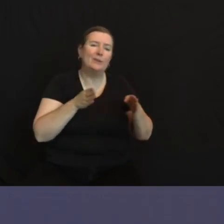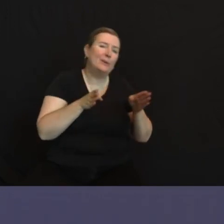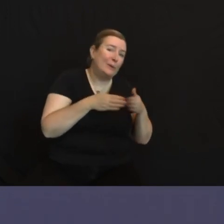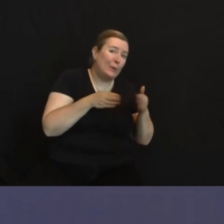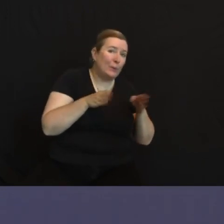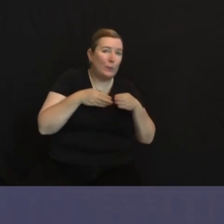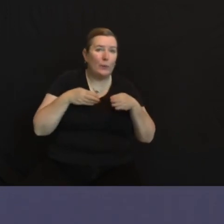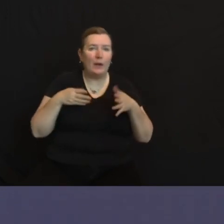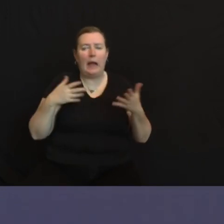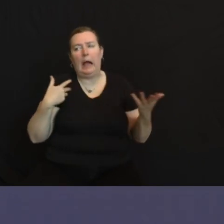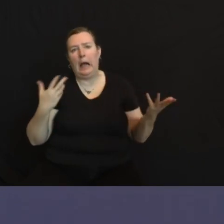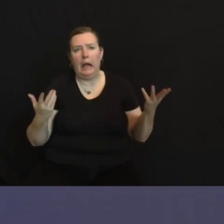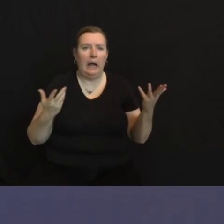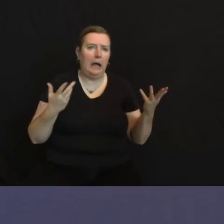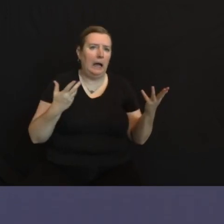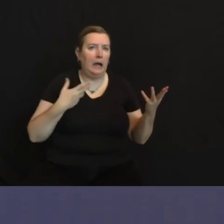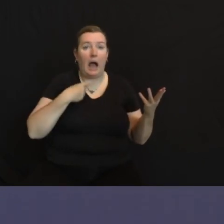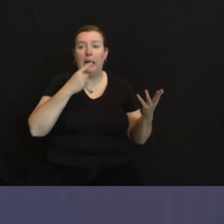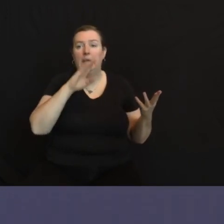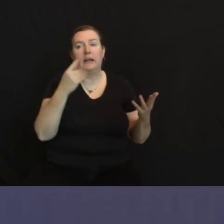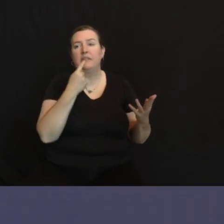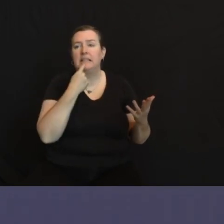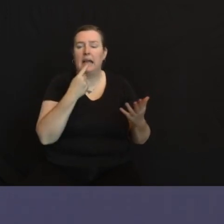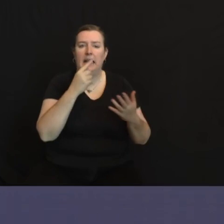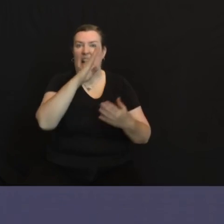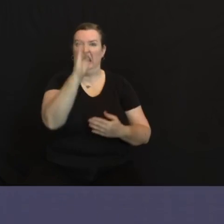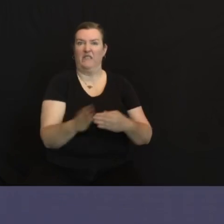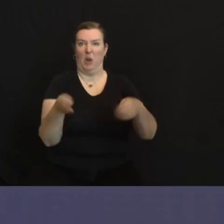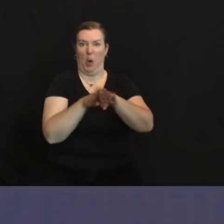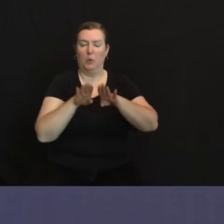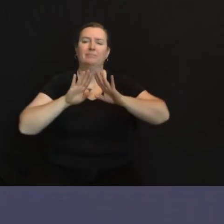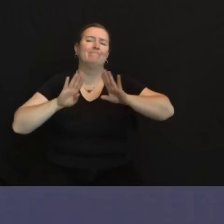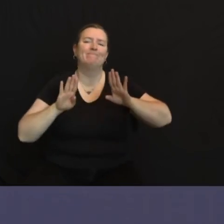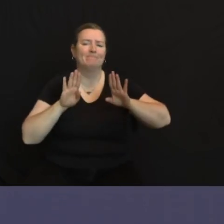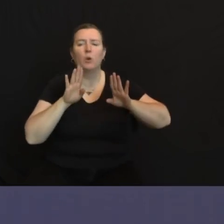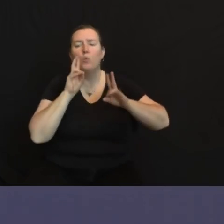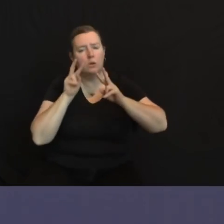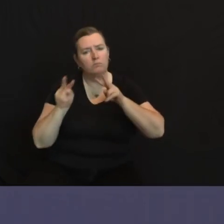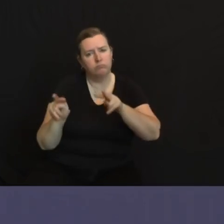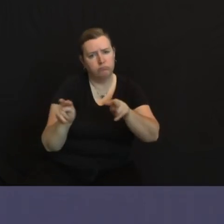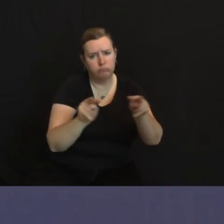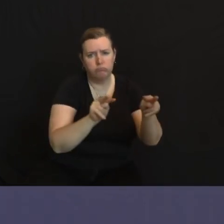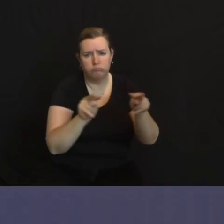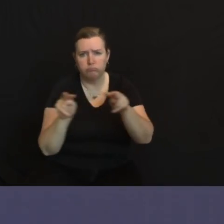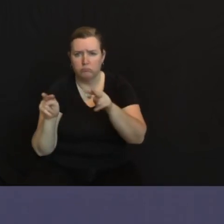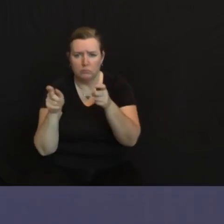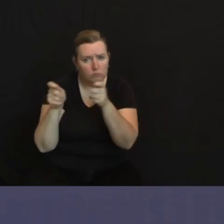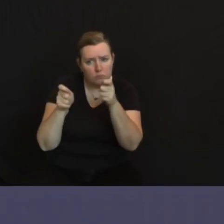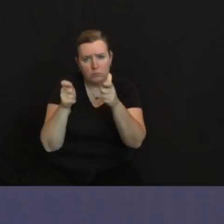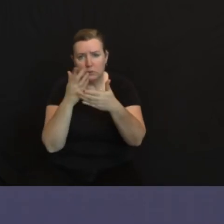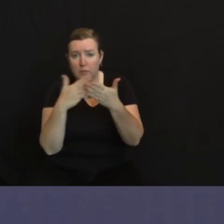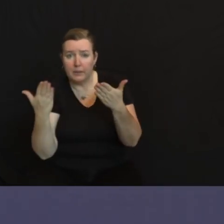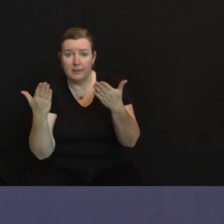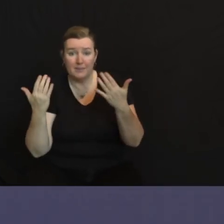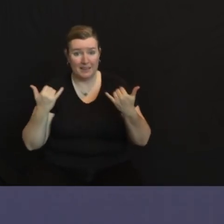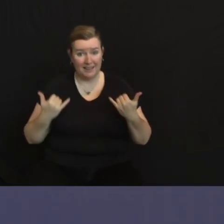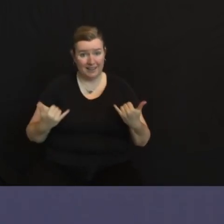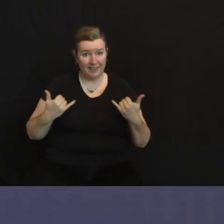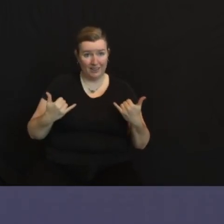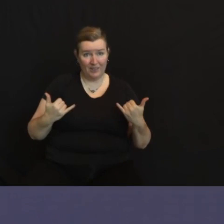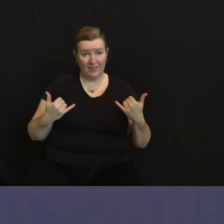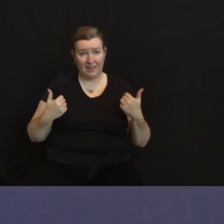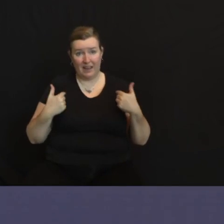Thursday, of the things that can be enforced and regulated. We don't have the evidence right now that would